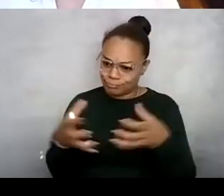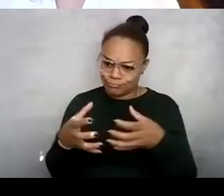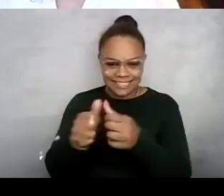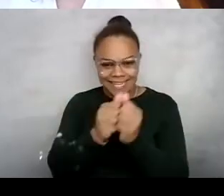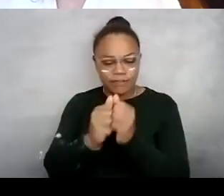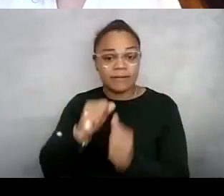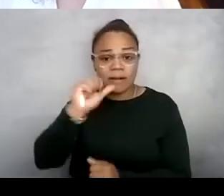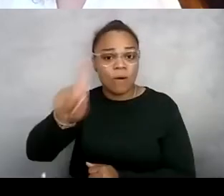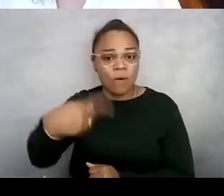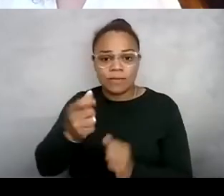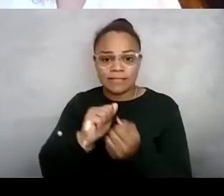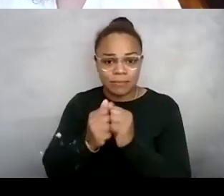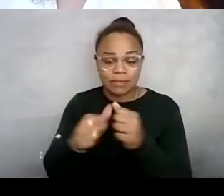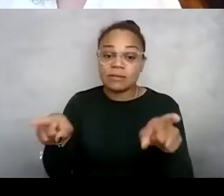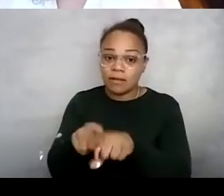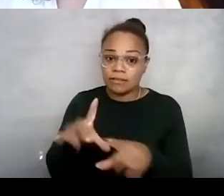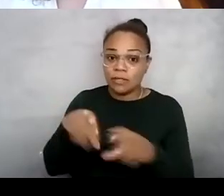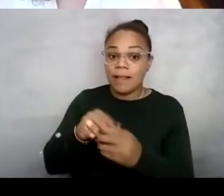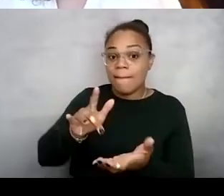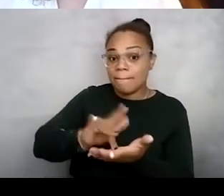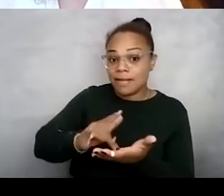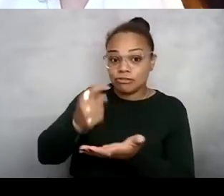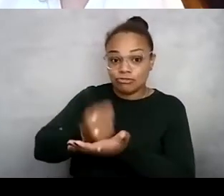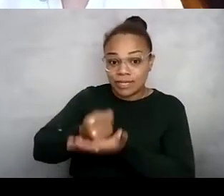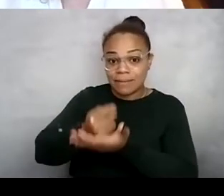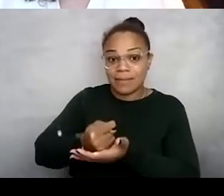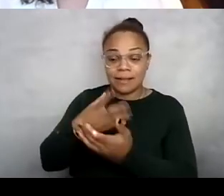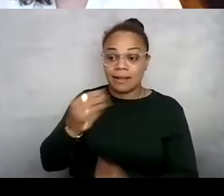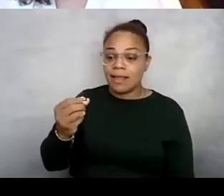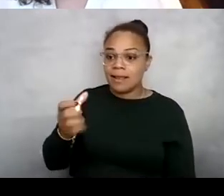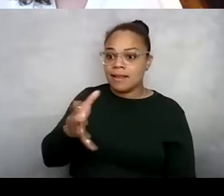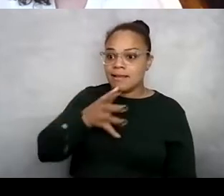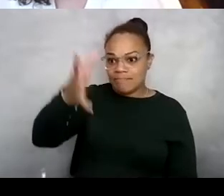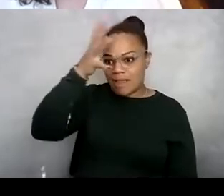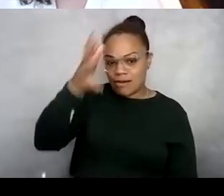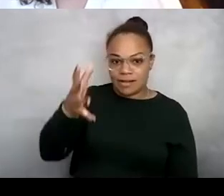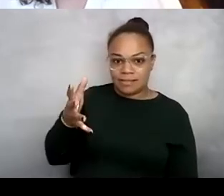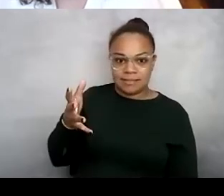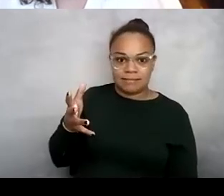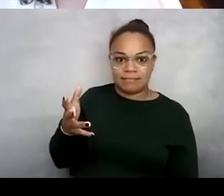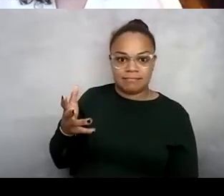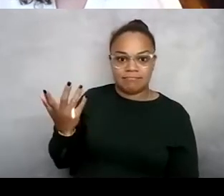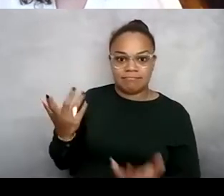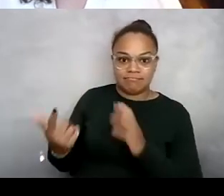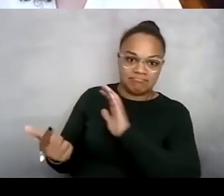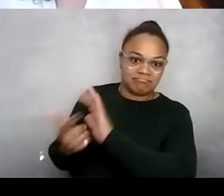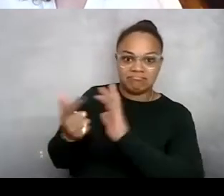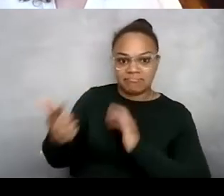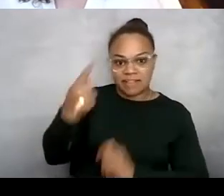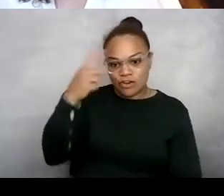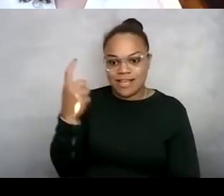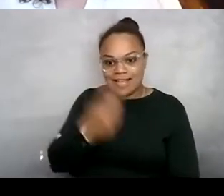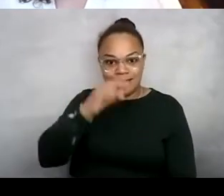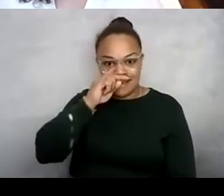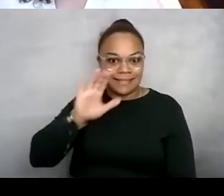medical treatment. It's parents being criminalized for giving kids their medication, whether it's hormone